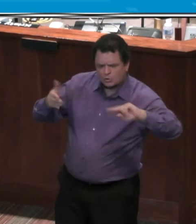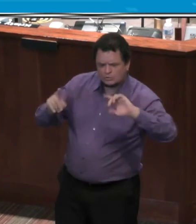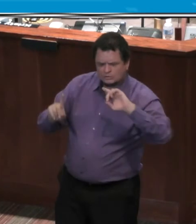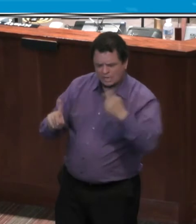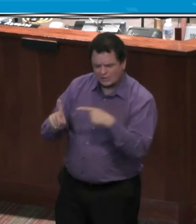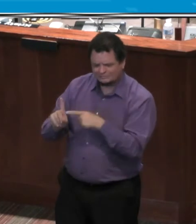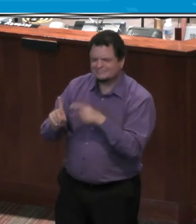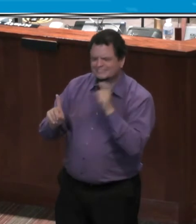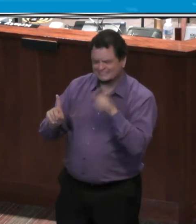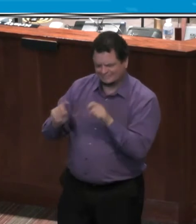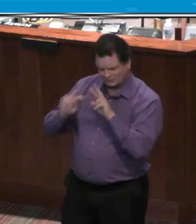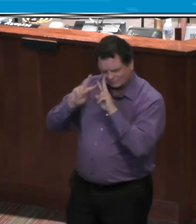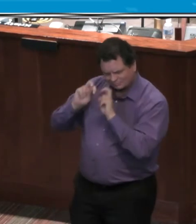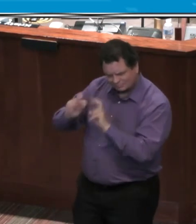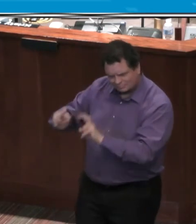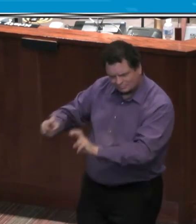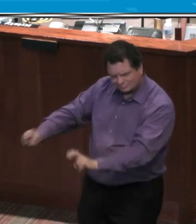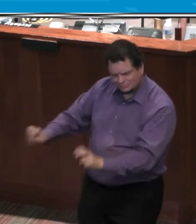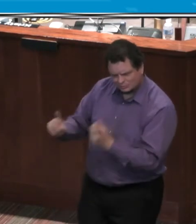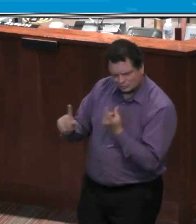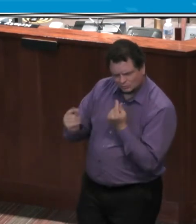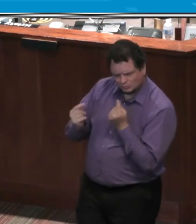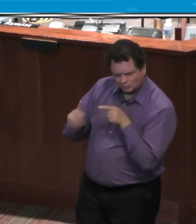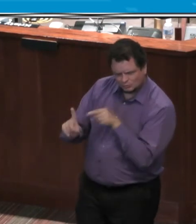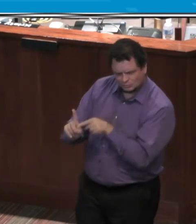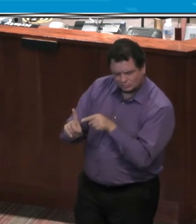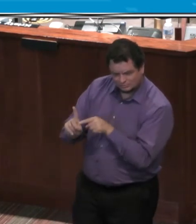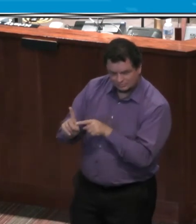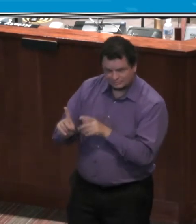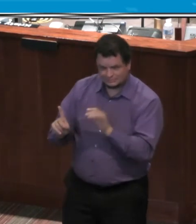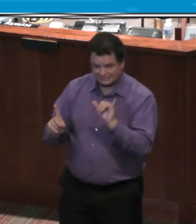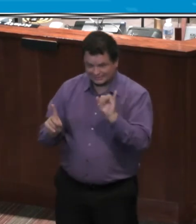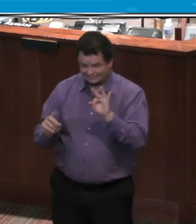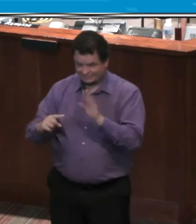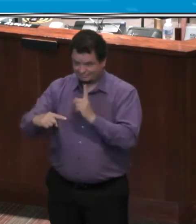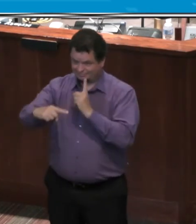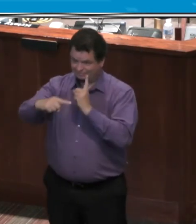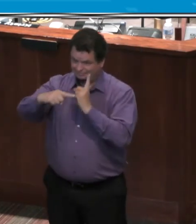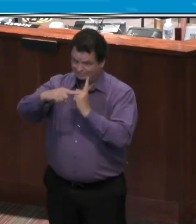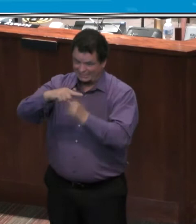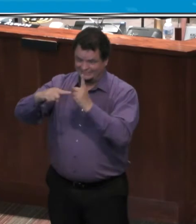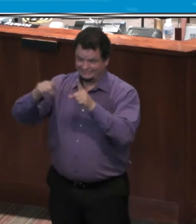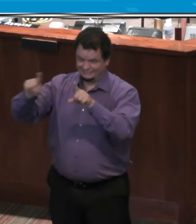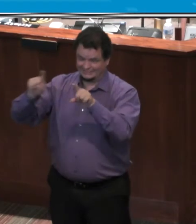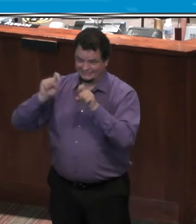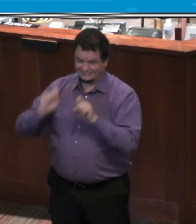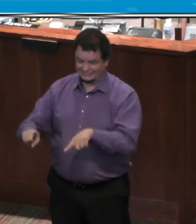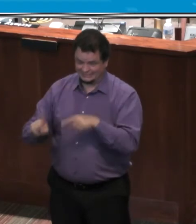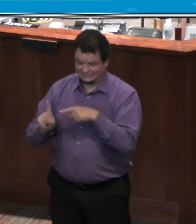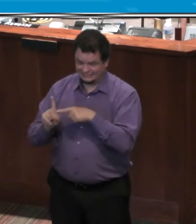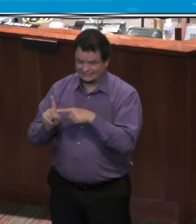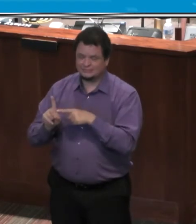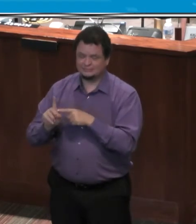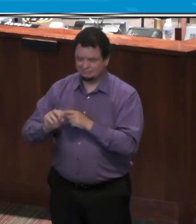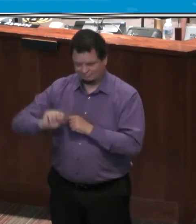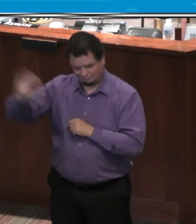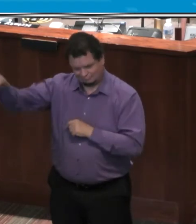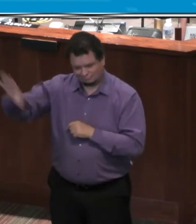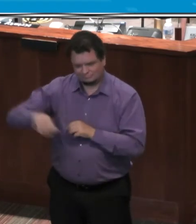your simplest kind of end result of how we're going to deal with that. So these algorithms really kind of address those